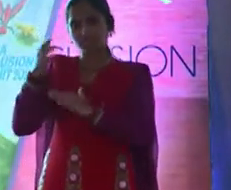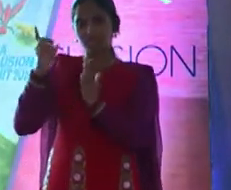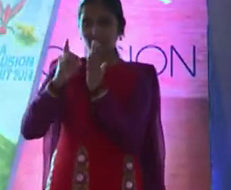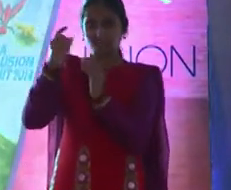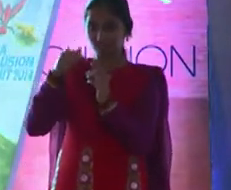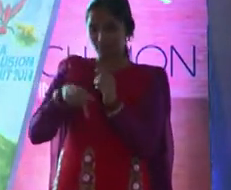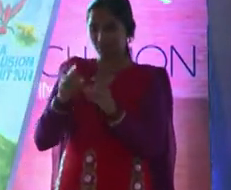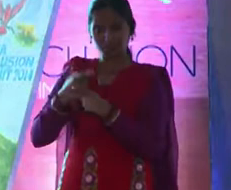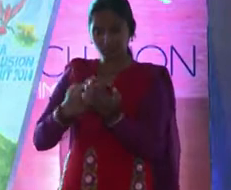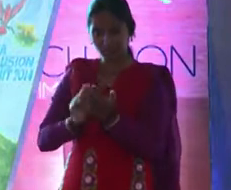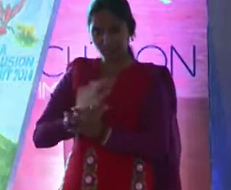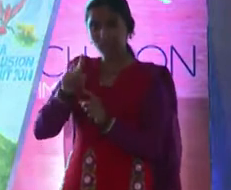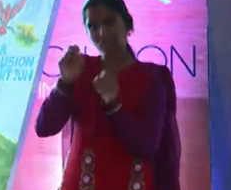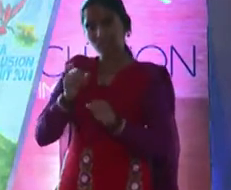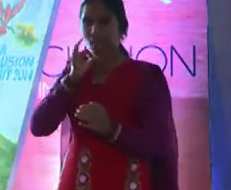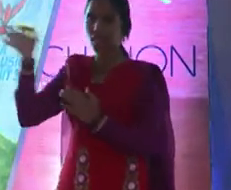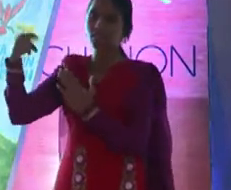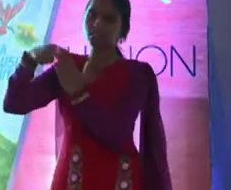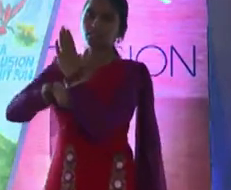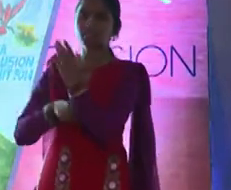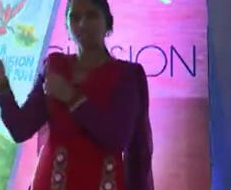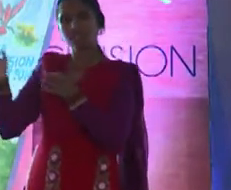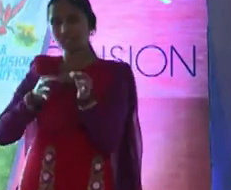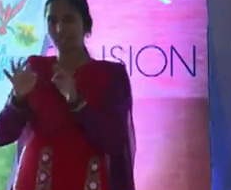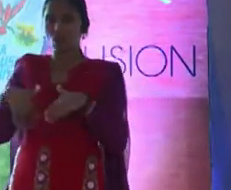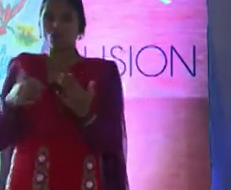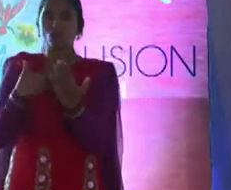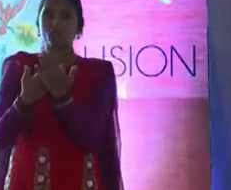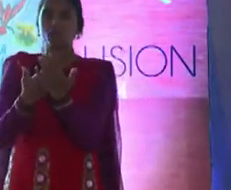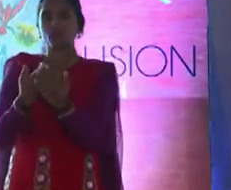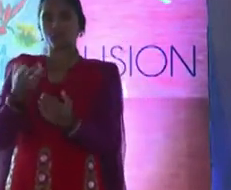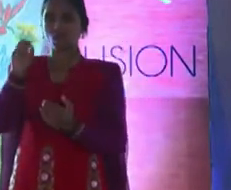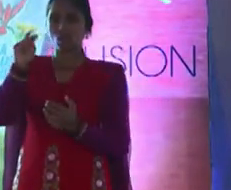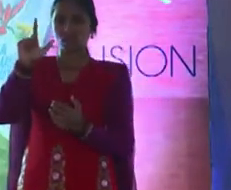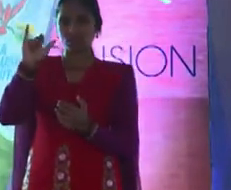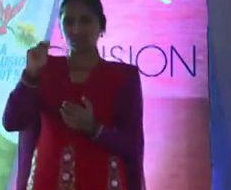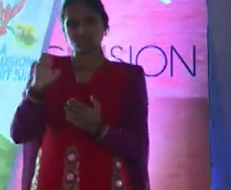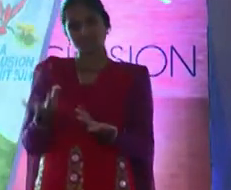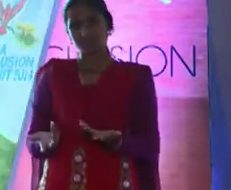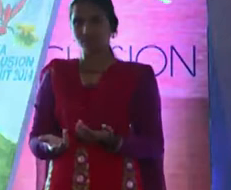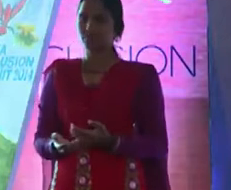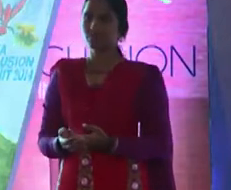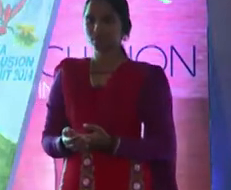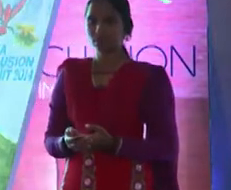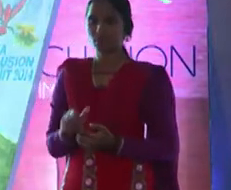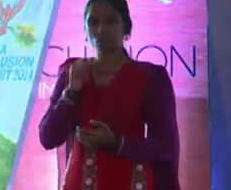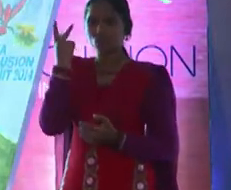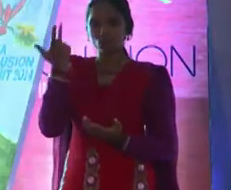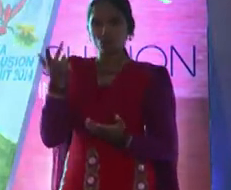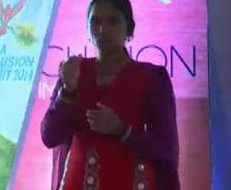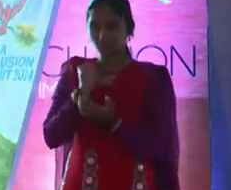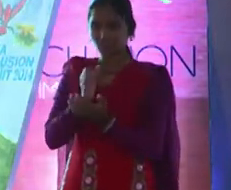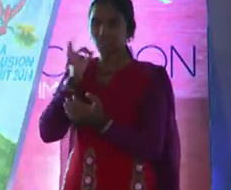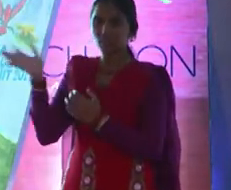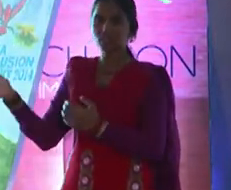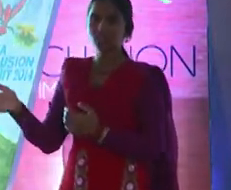about 2 crores for installing new Braille presses within their organizations. But those organizations should have had